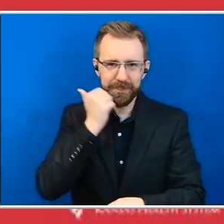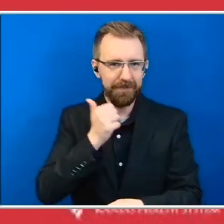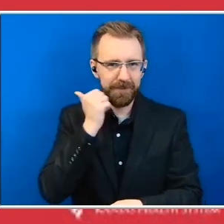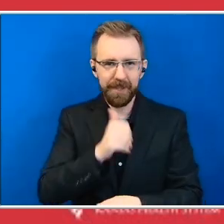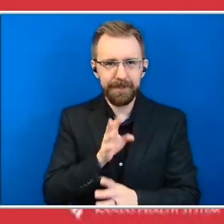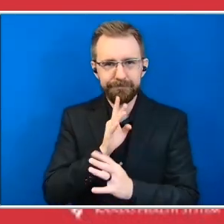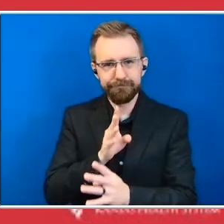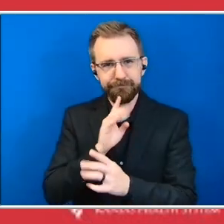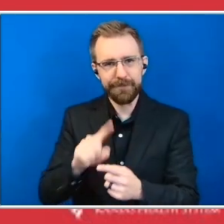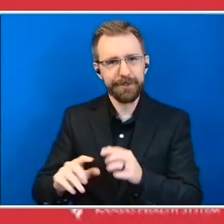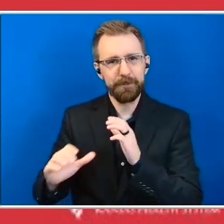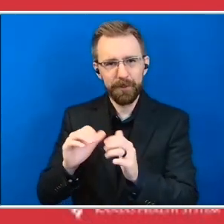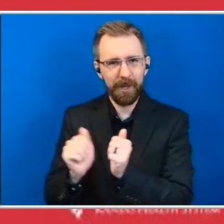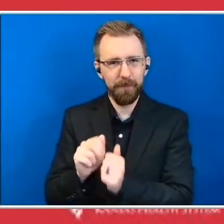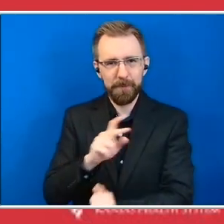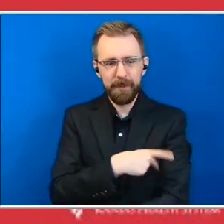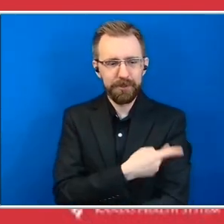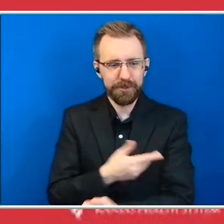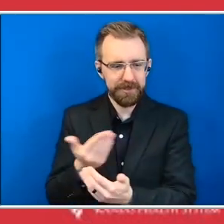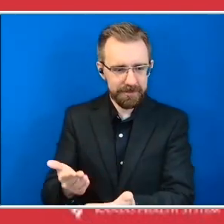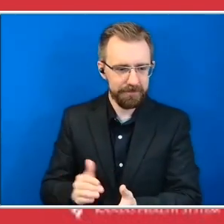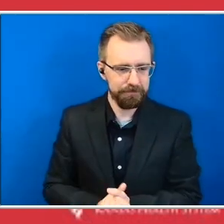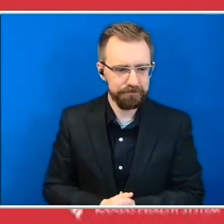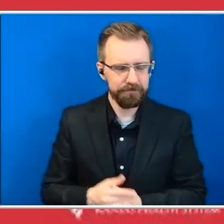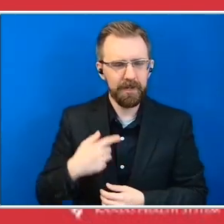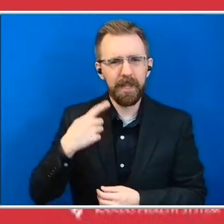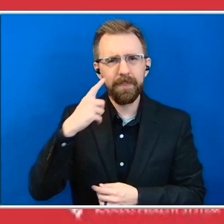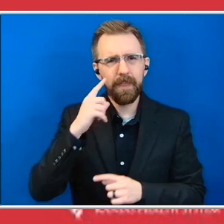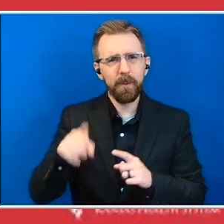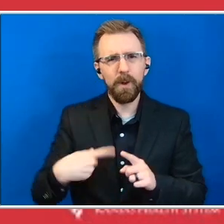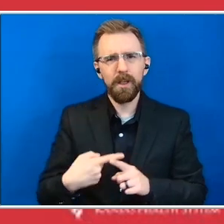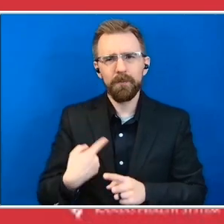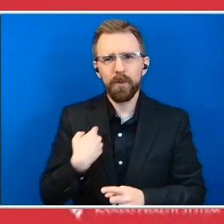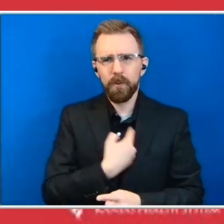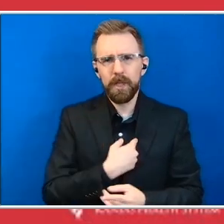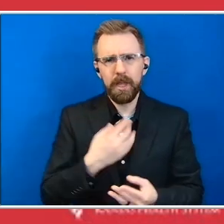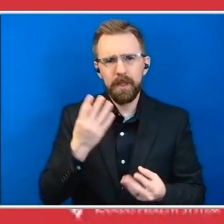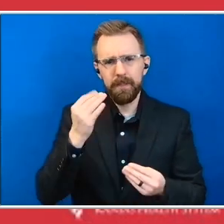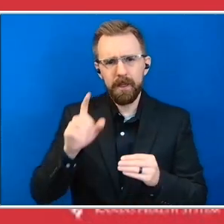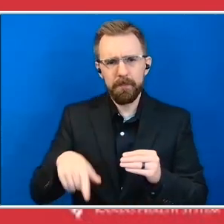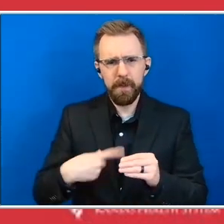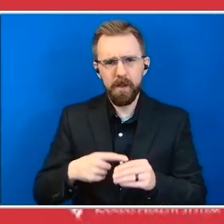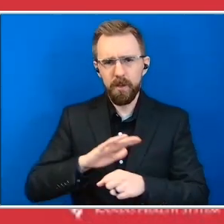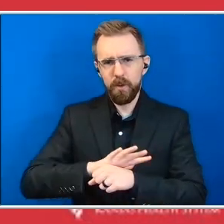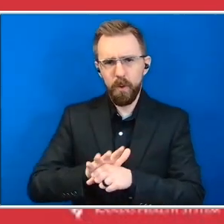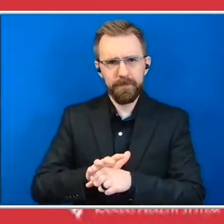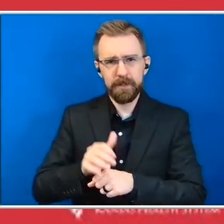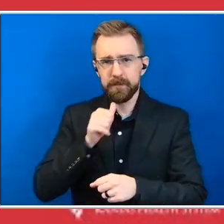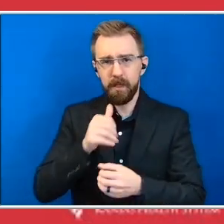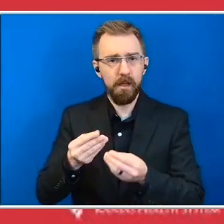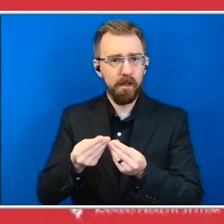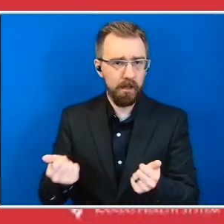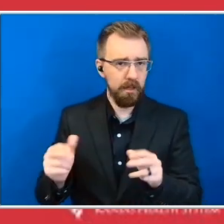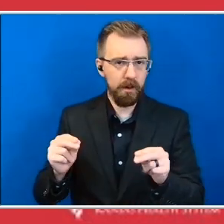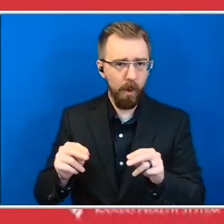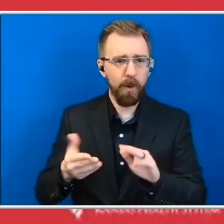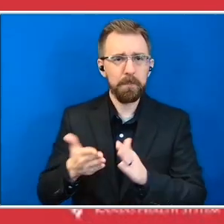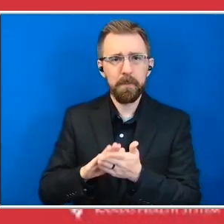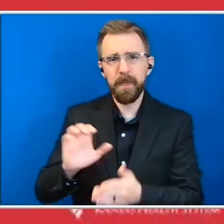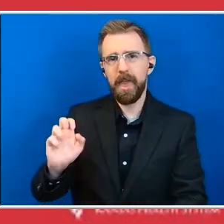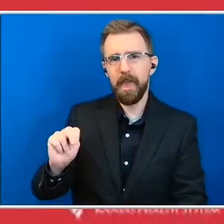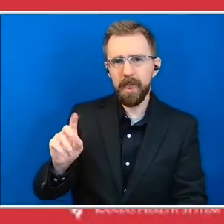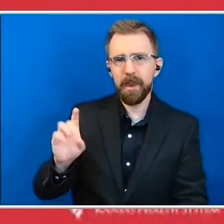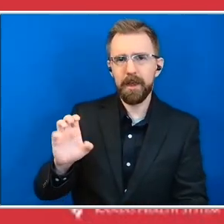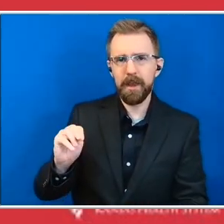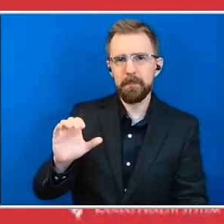with our patients. I think when we think about, COVID has not gone away, it's become endemic, but it still